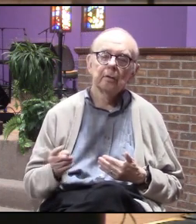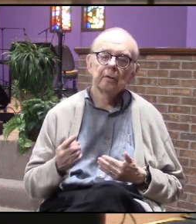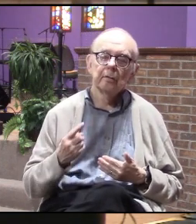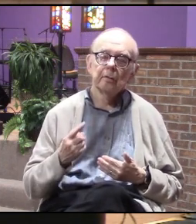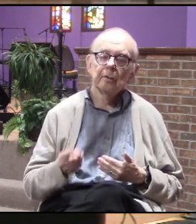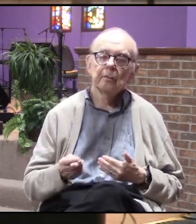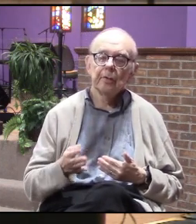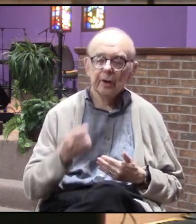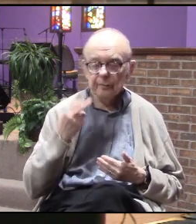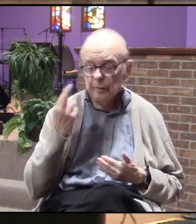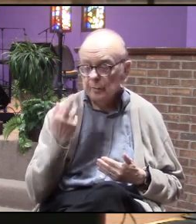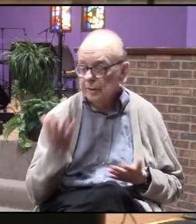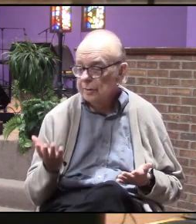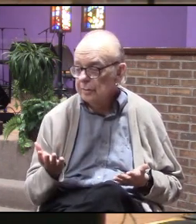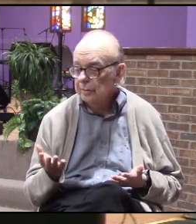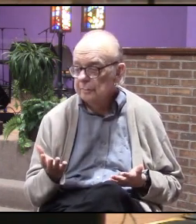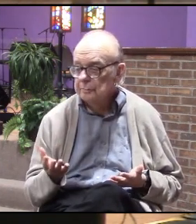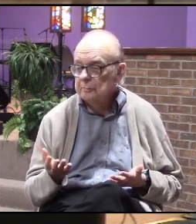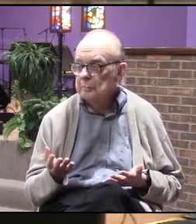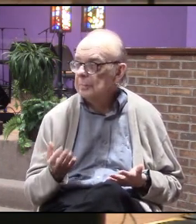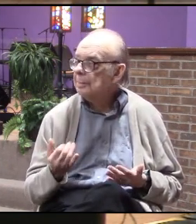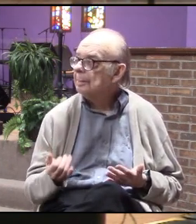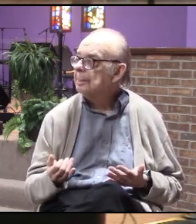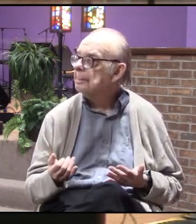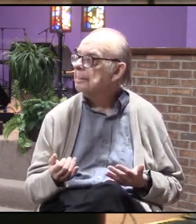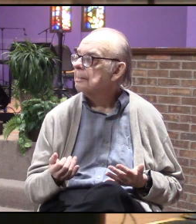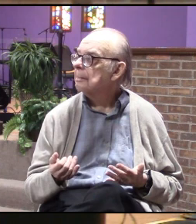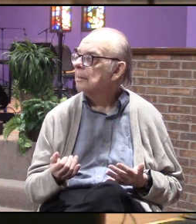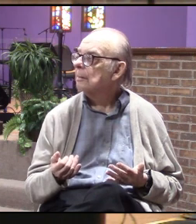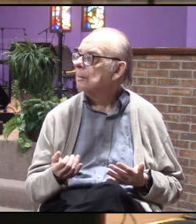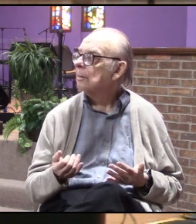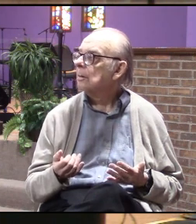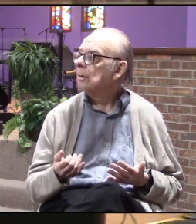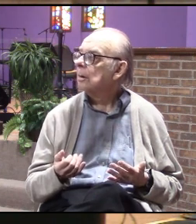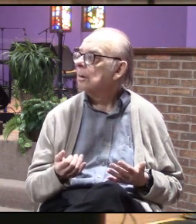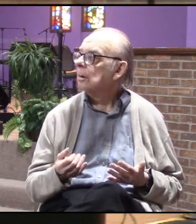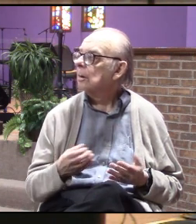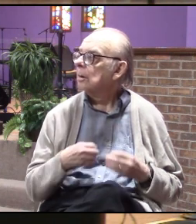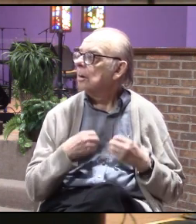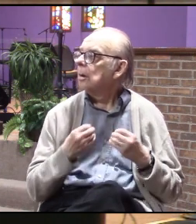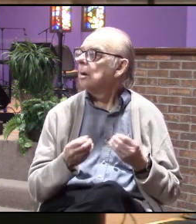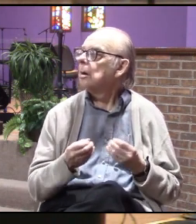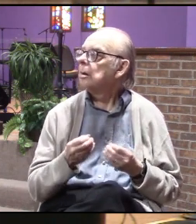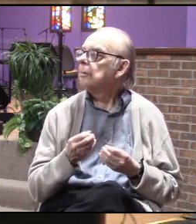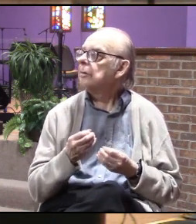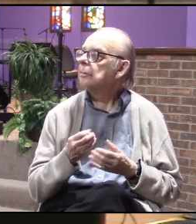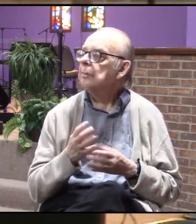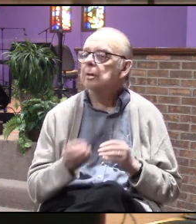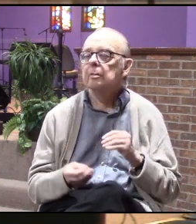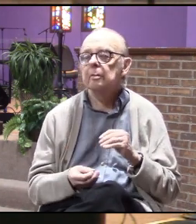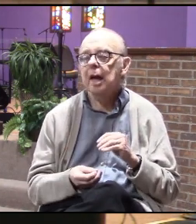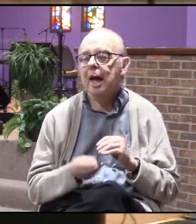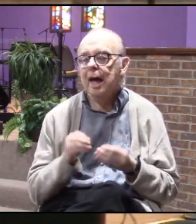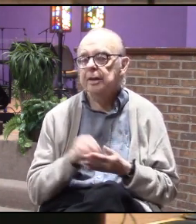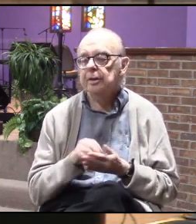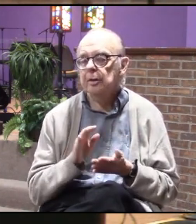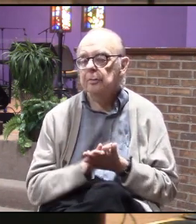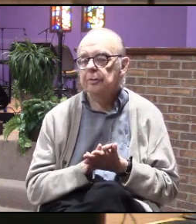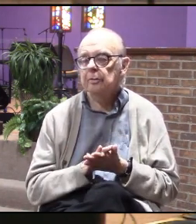for reasons, okay? Now, let me give you some side notes.